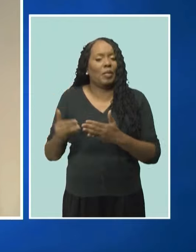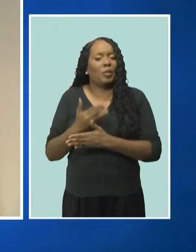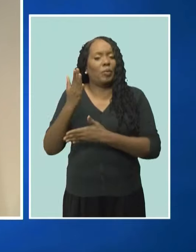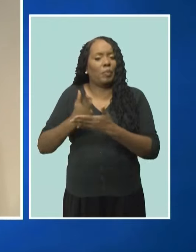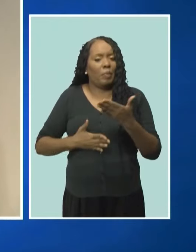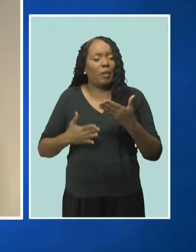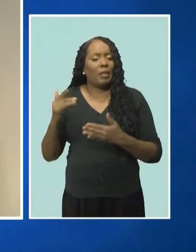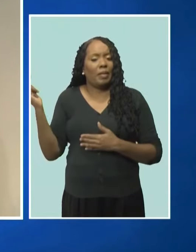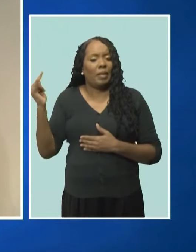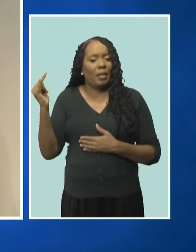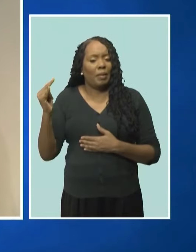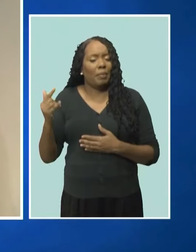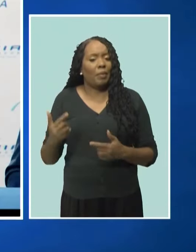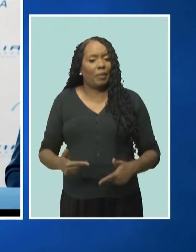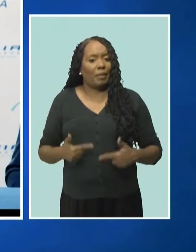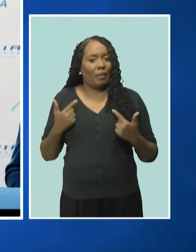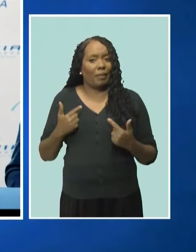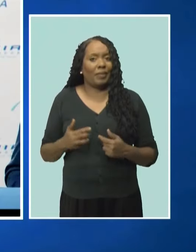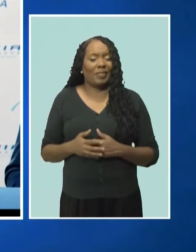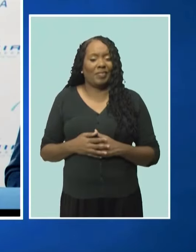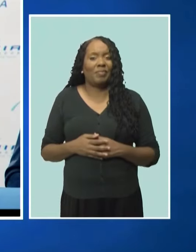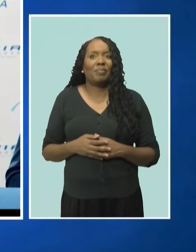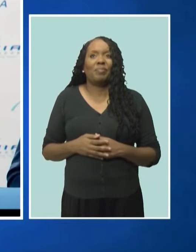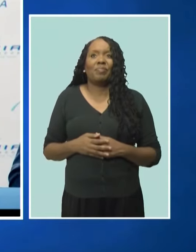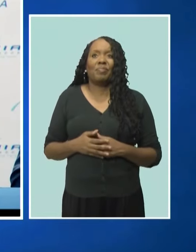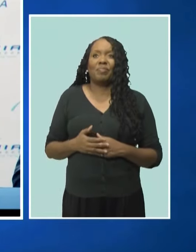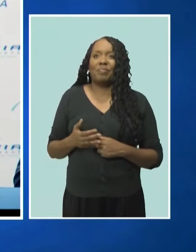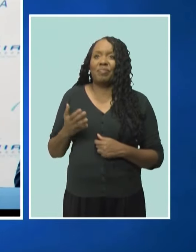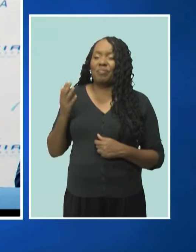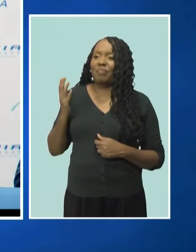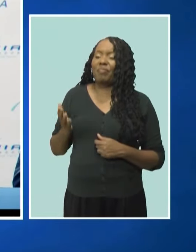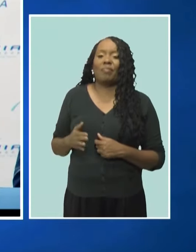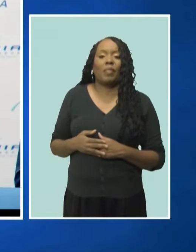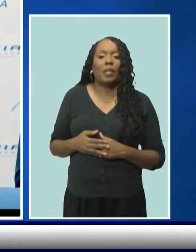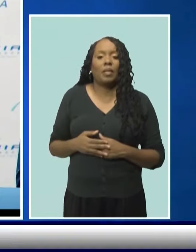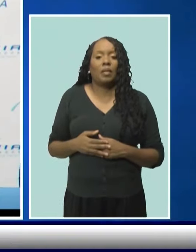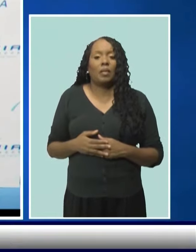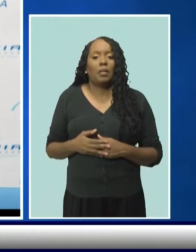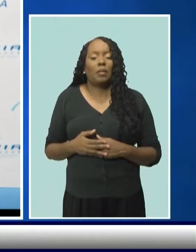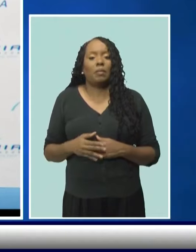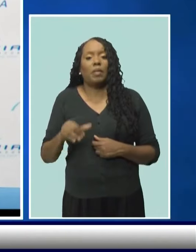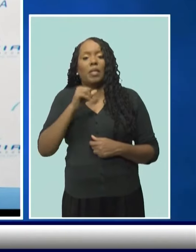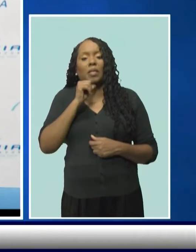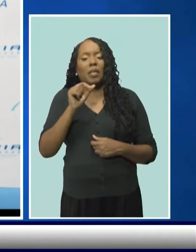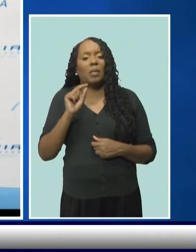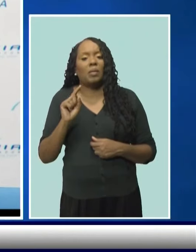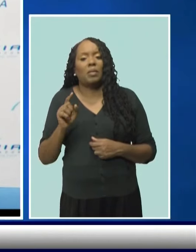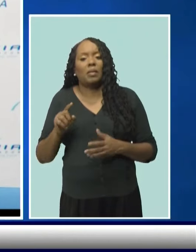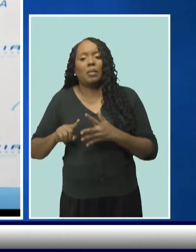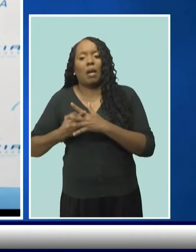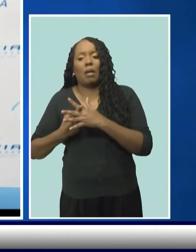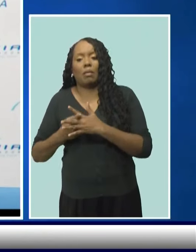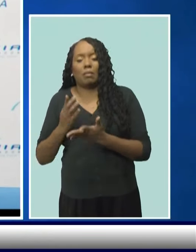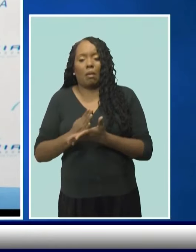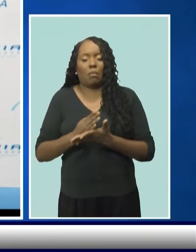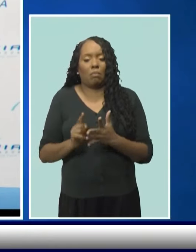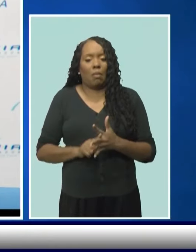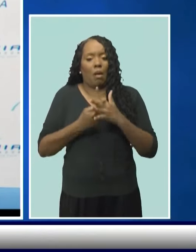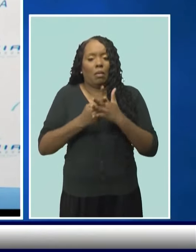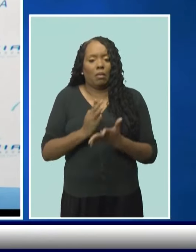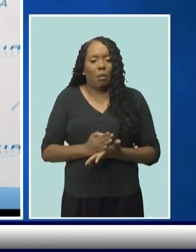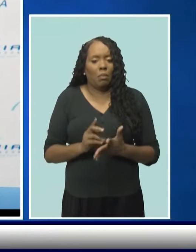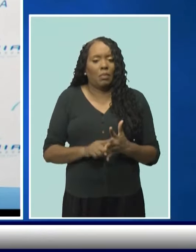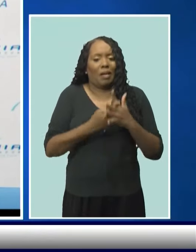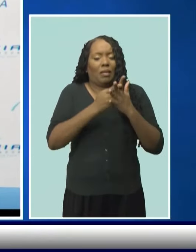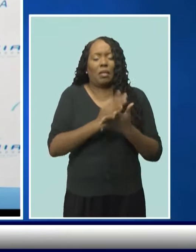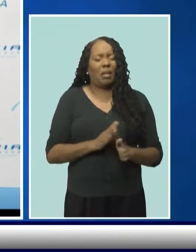airport. These are things that will not just start and stop. This will be a continuum across this